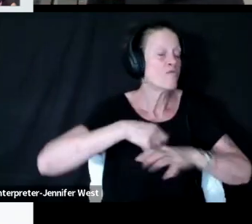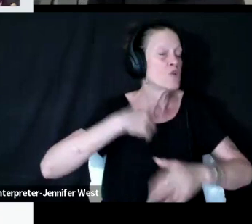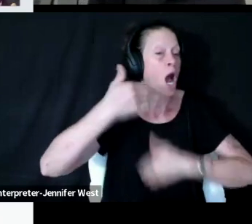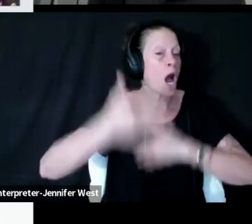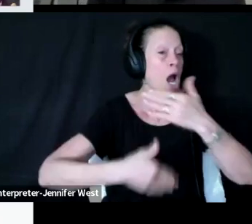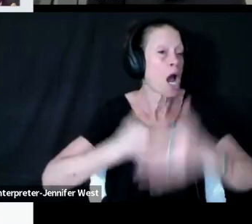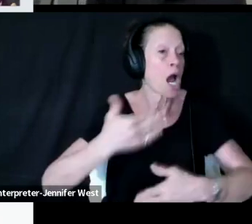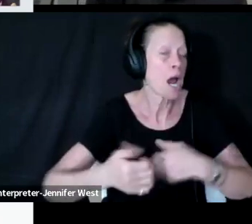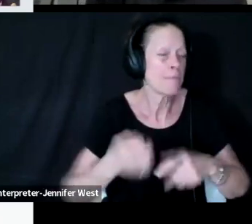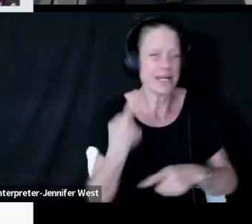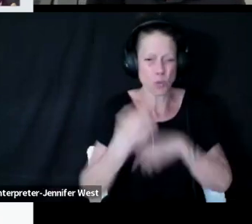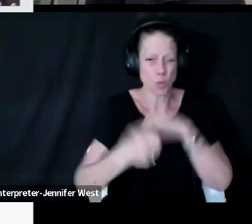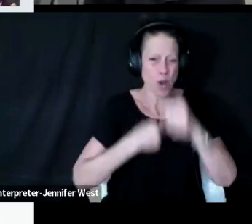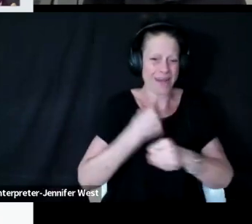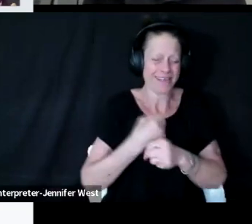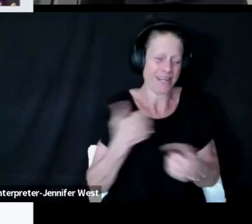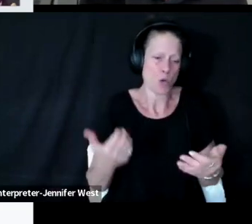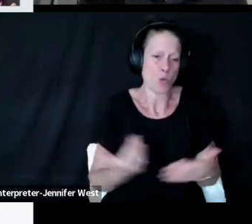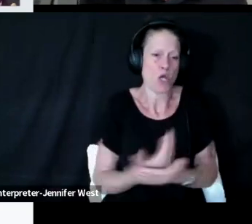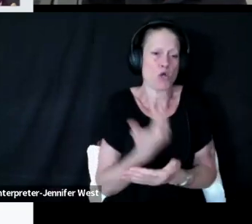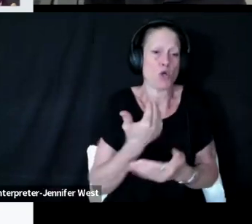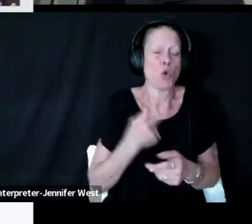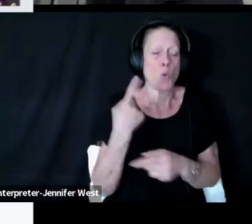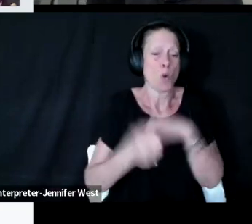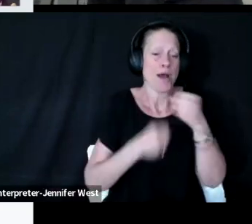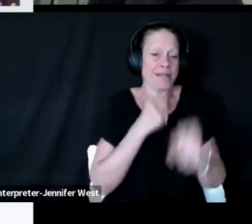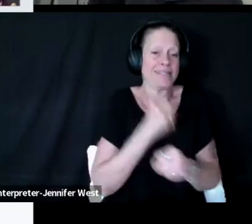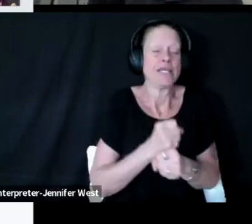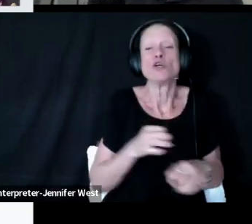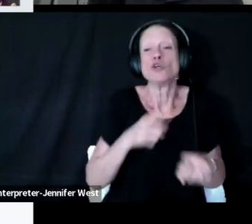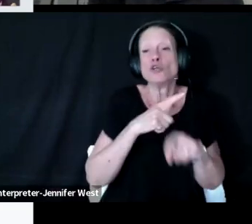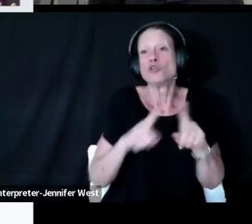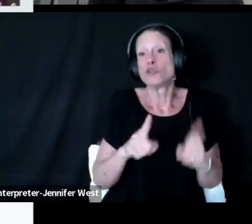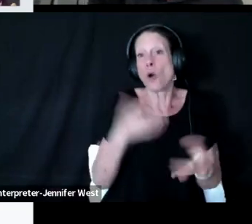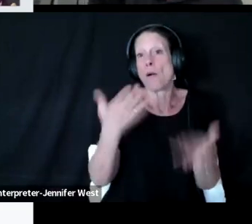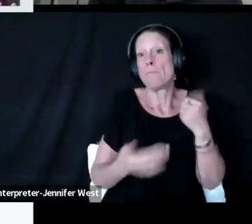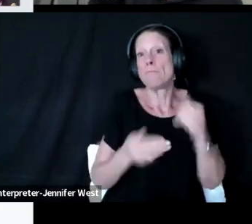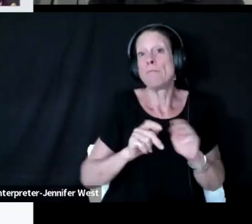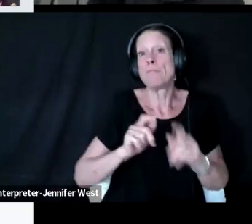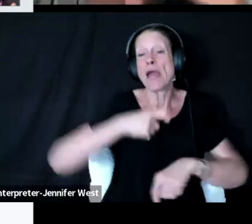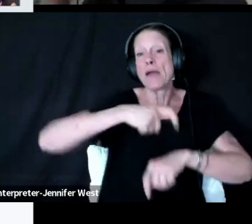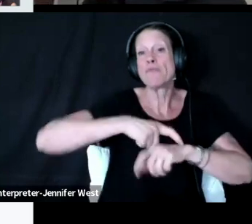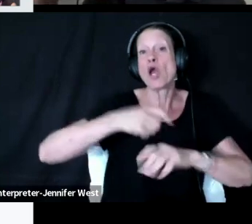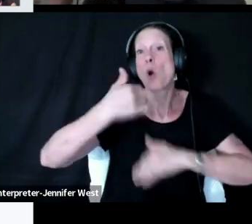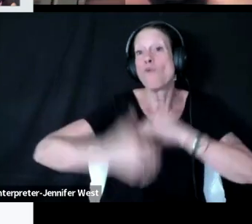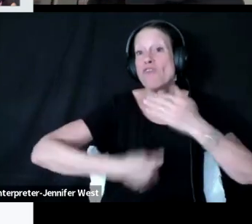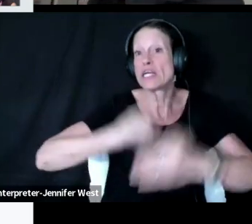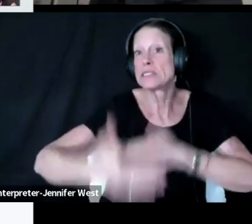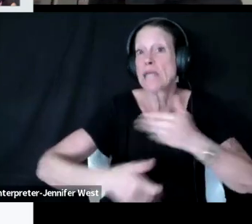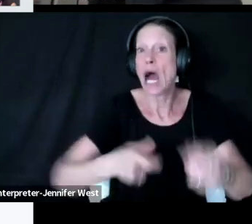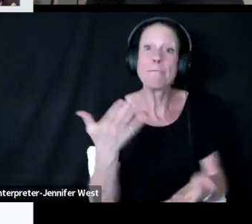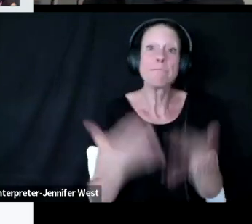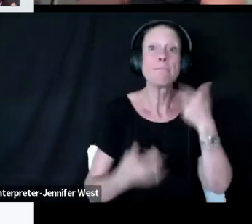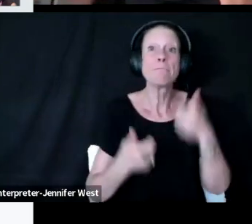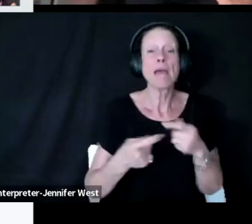bit. Again, it could be one parent asking for it and getting it. Somebody who's a little pushy